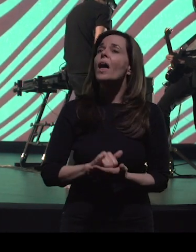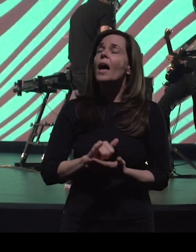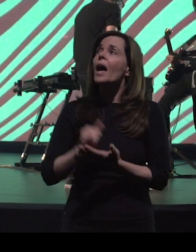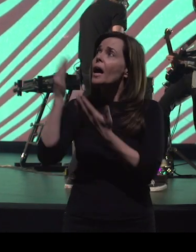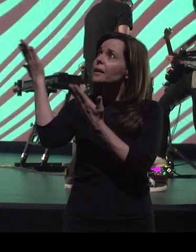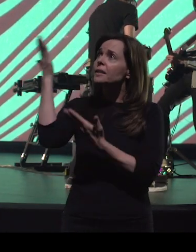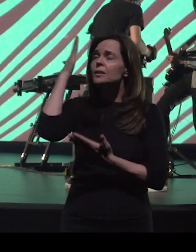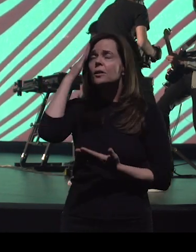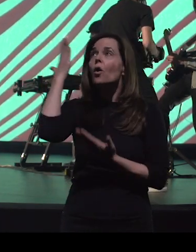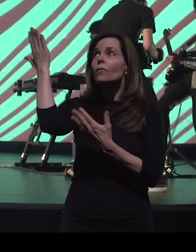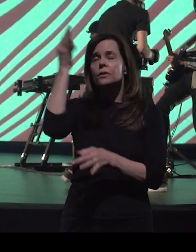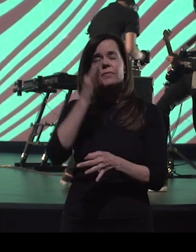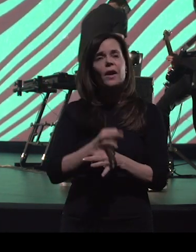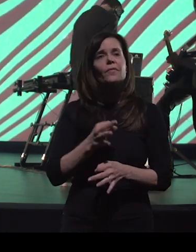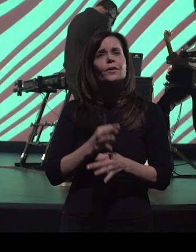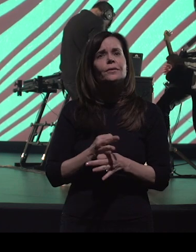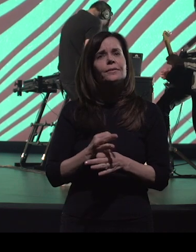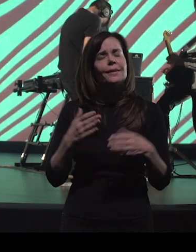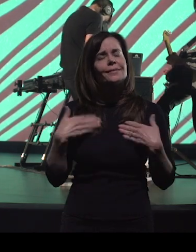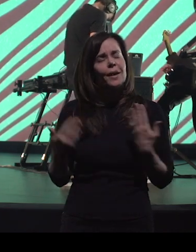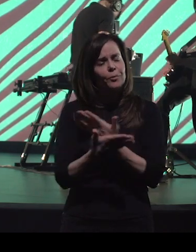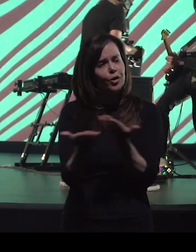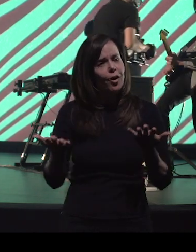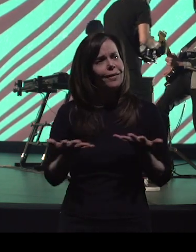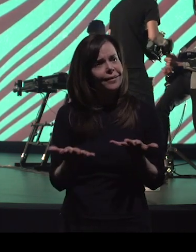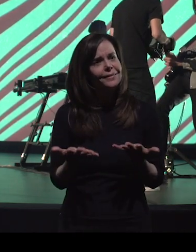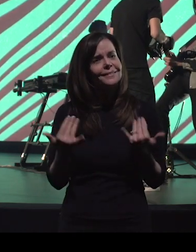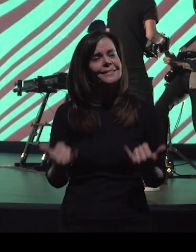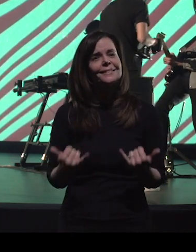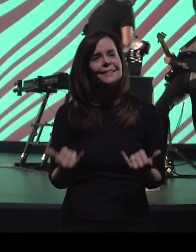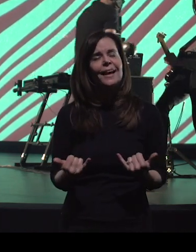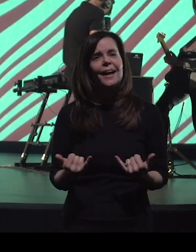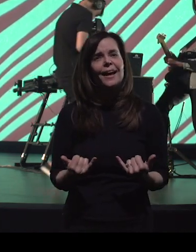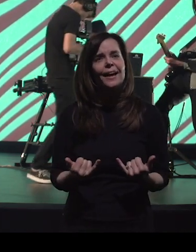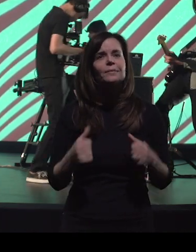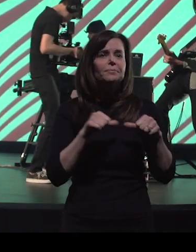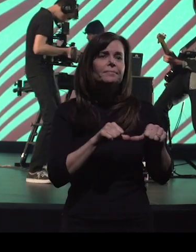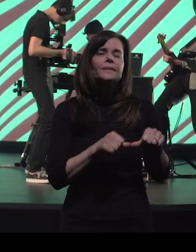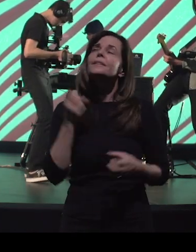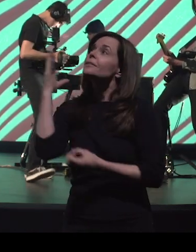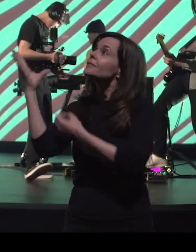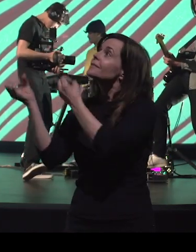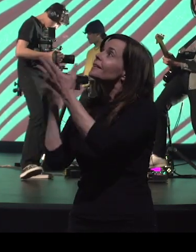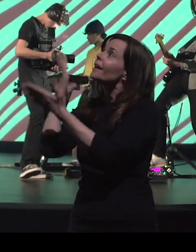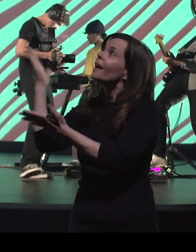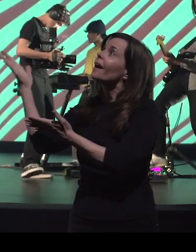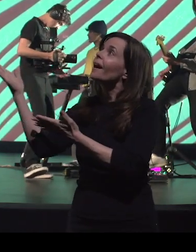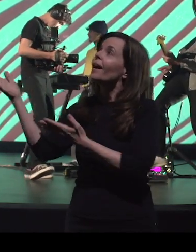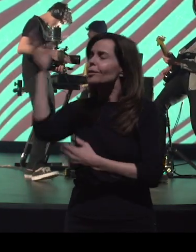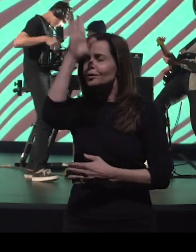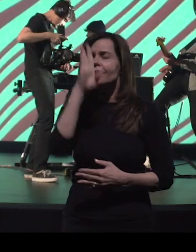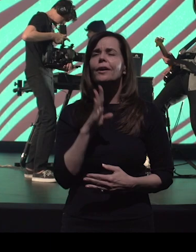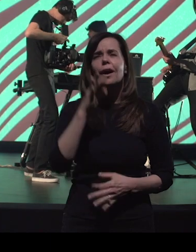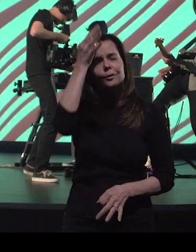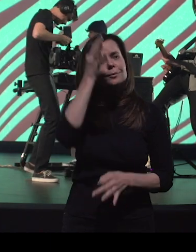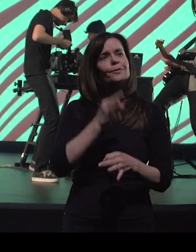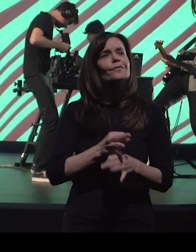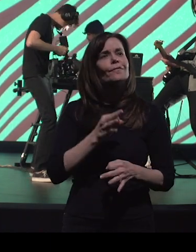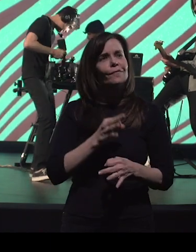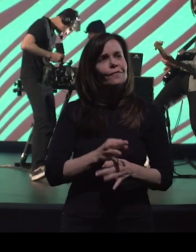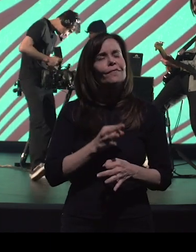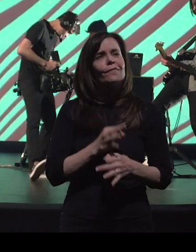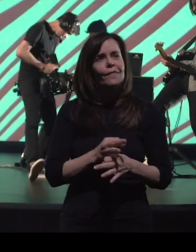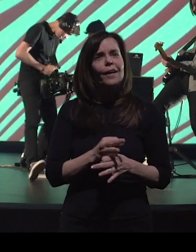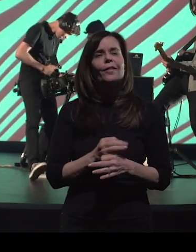We're so glad you've joined us here today. I would invite you to continue to lift your voices as we sing out to the God who's faithful and deserves our